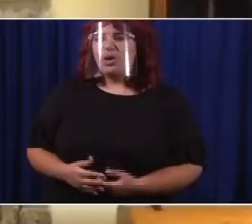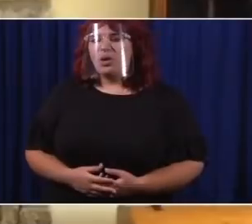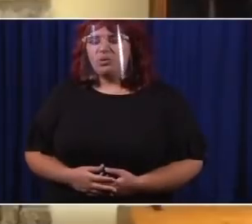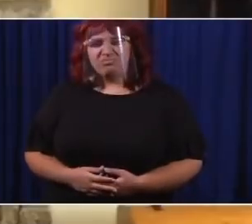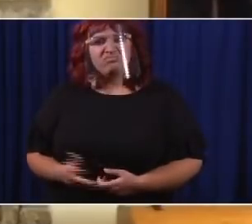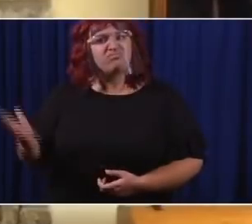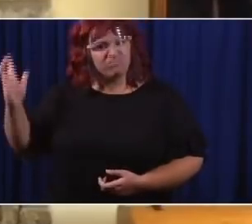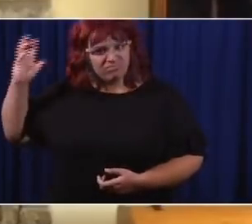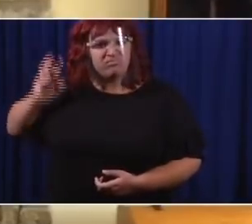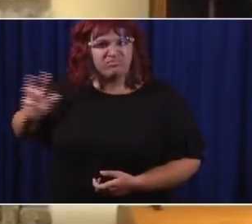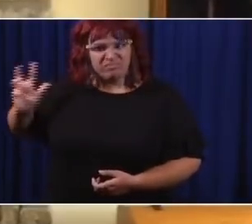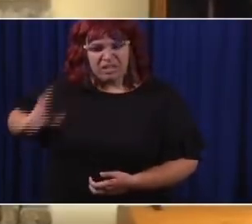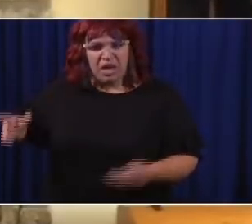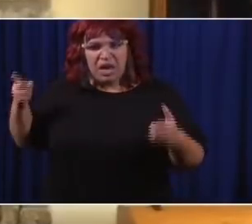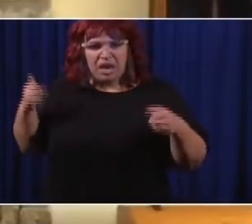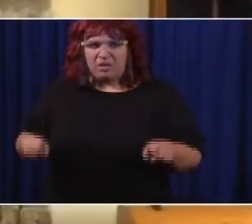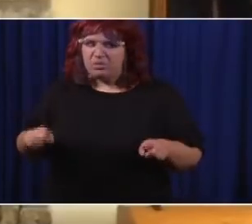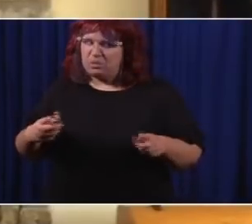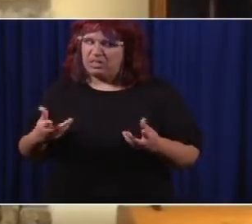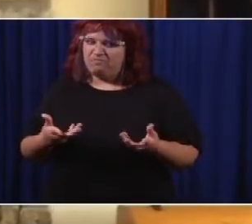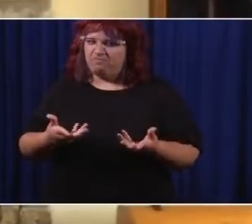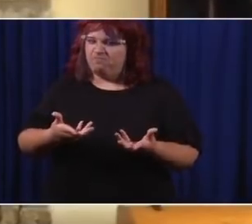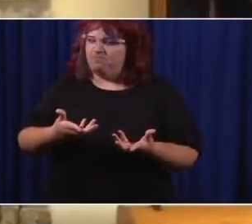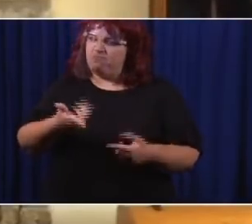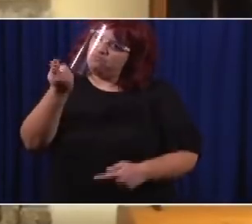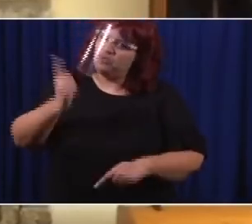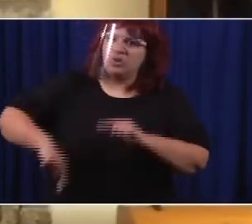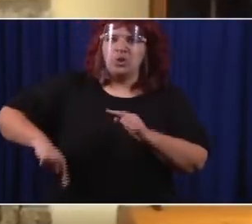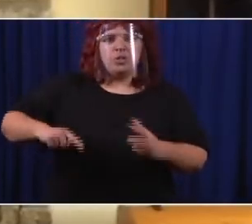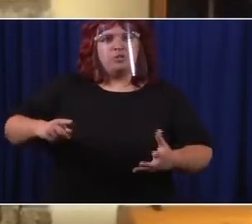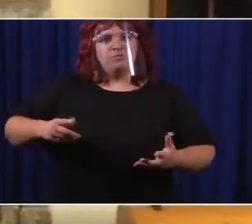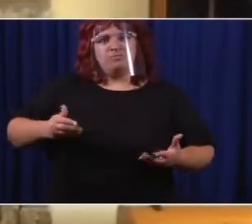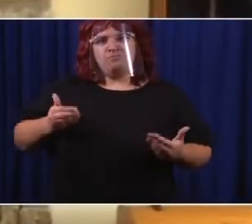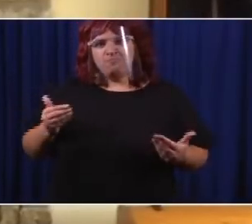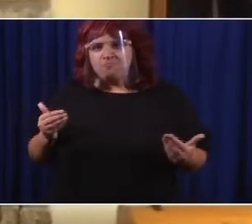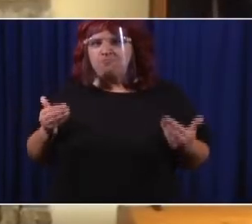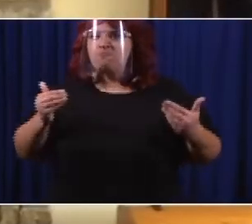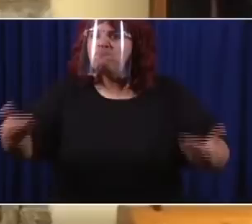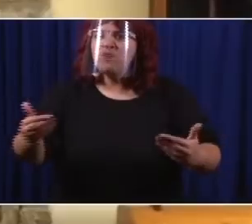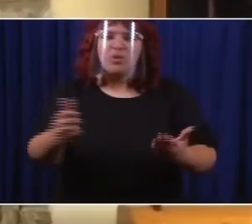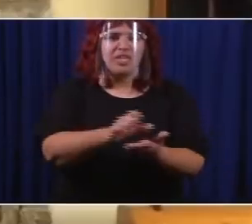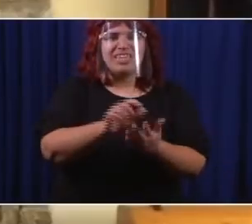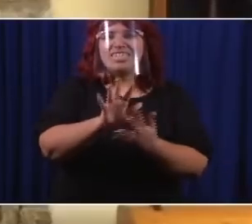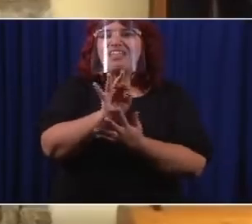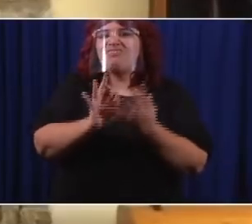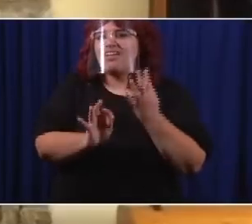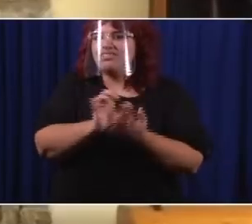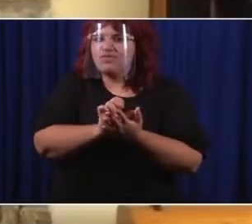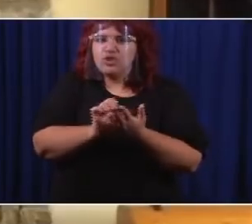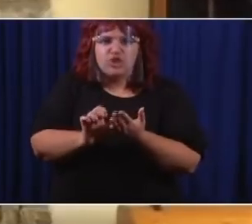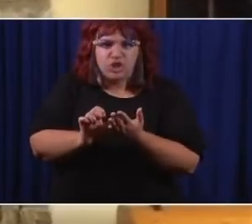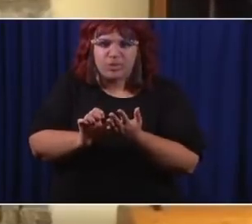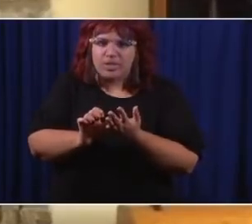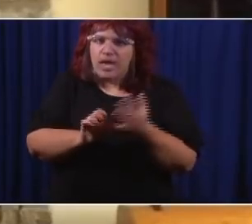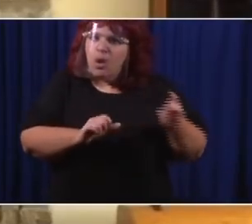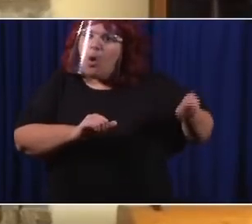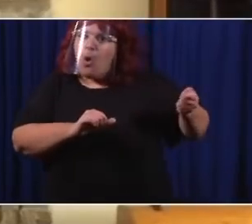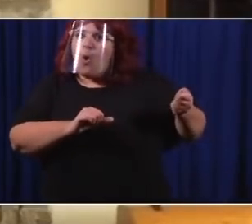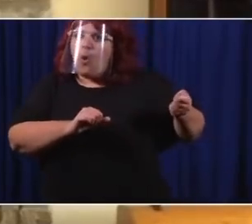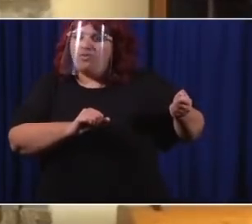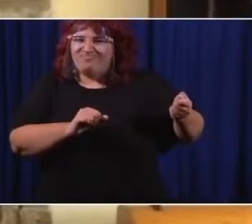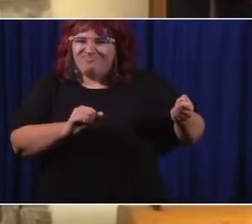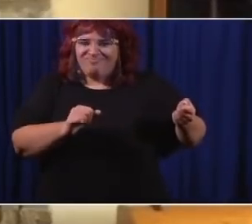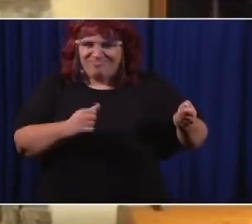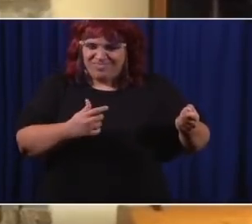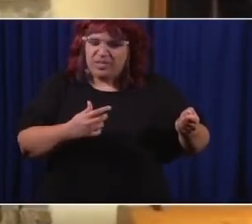initial decision in the spring, that was based upon advice from hospitals. The decision about when hospitals stop